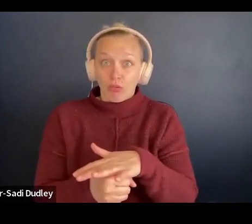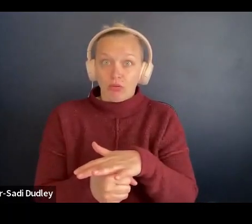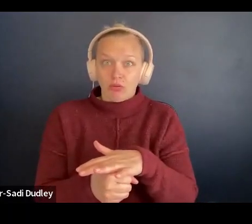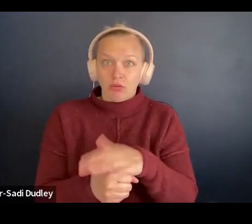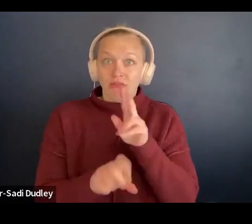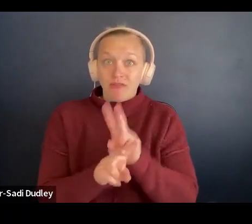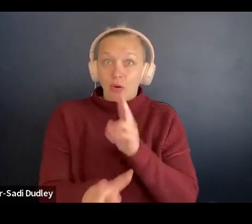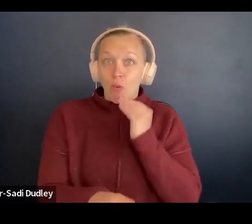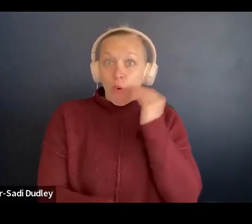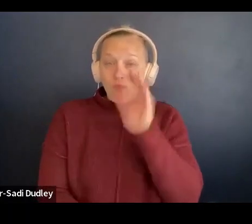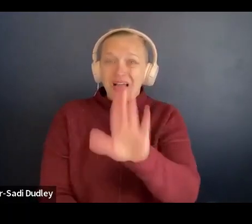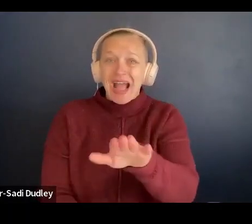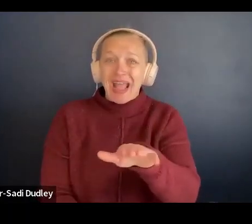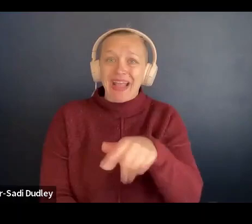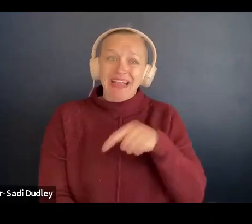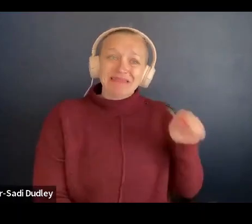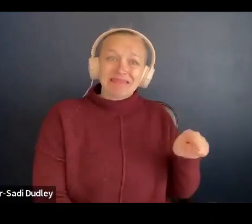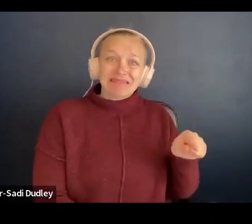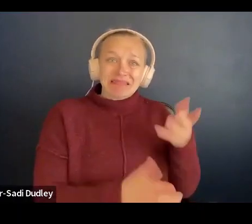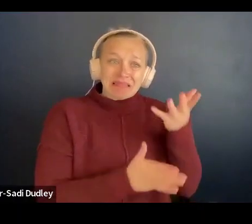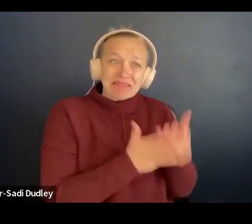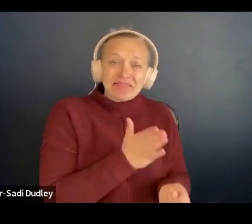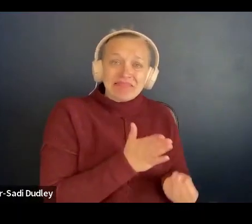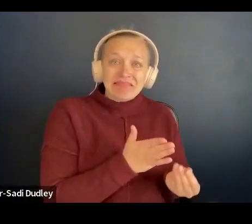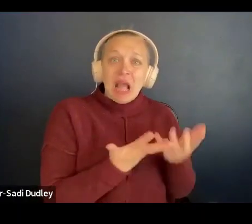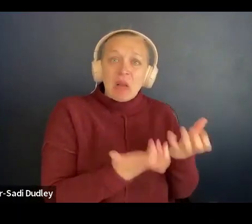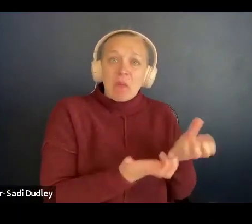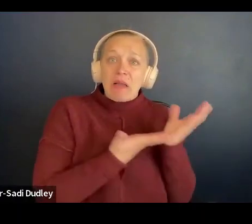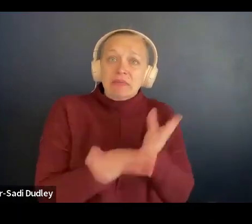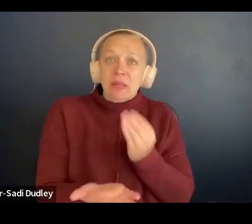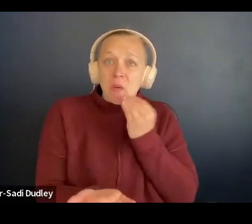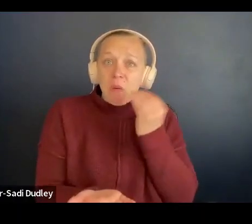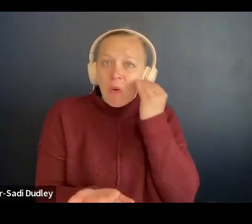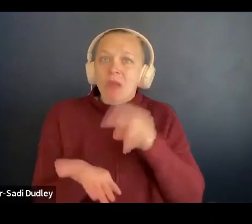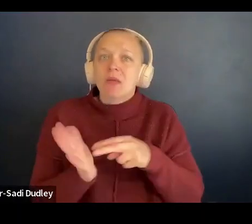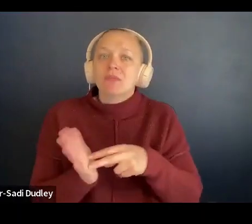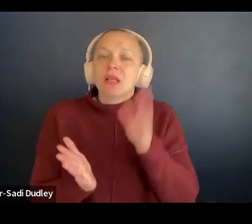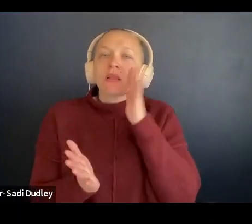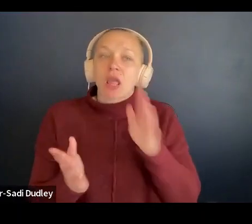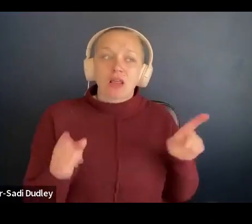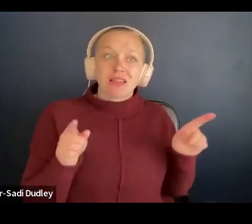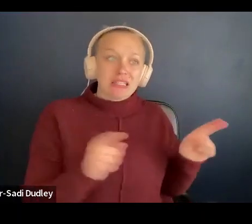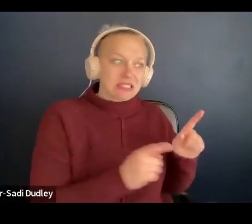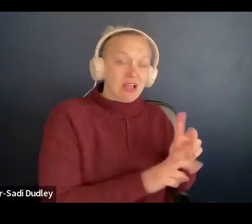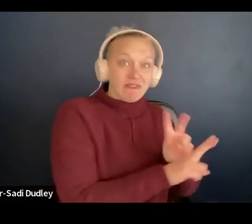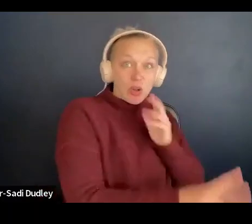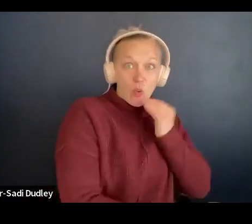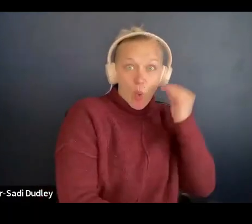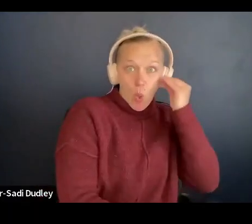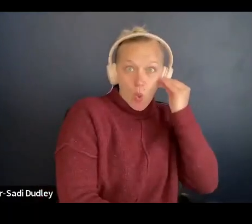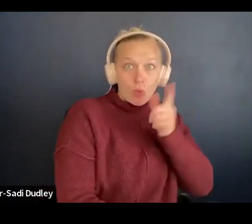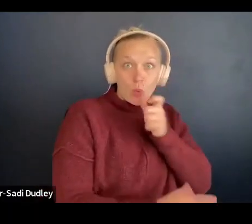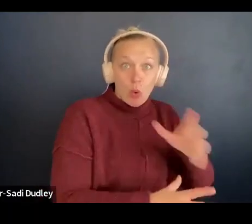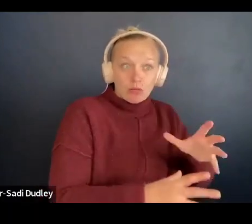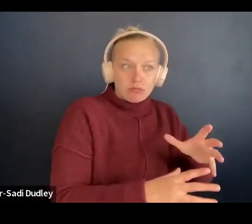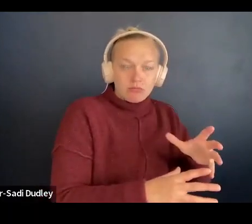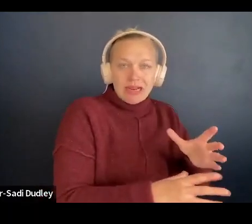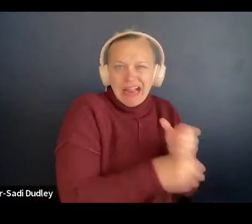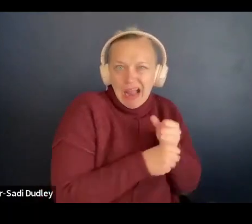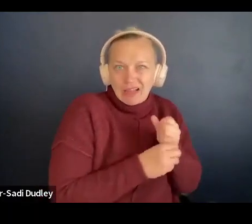told them that you're pre-arranged with your hometown funeral home, they will coordinate with that funeral home and do all of the kind of back conversations for